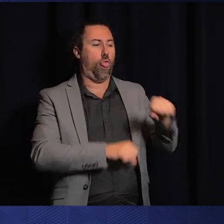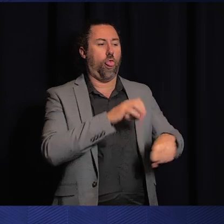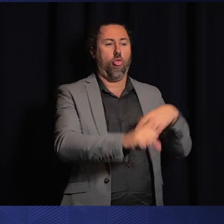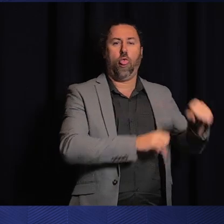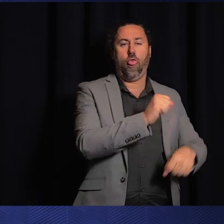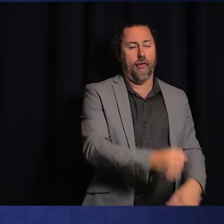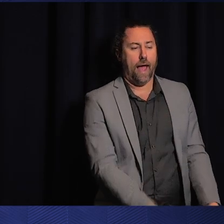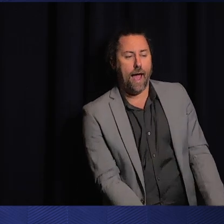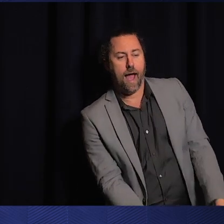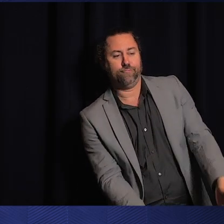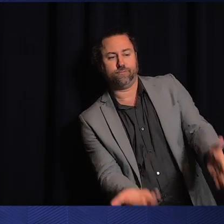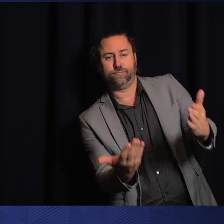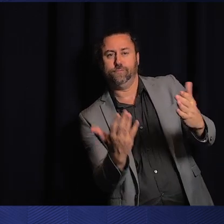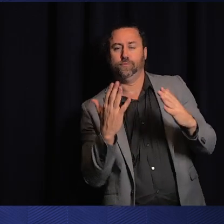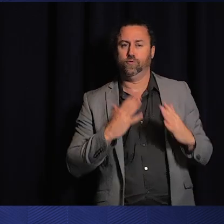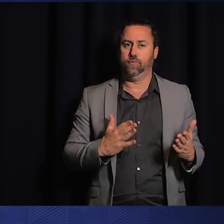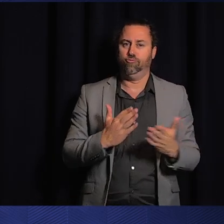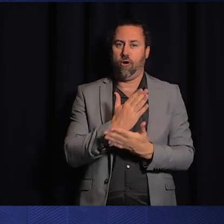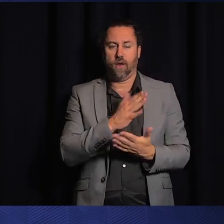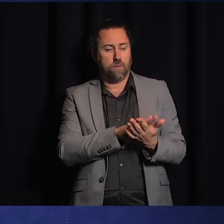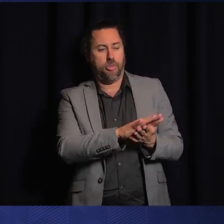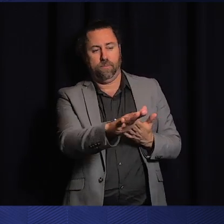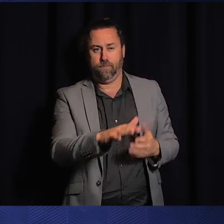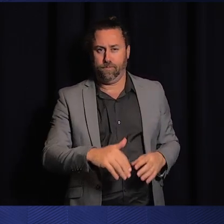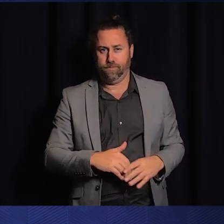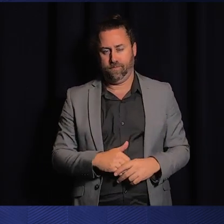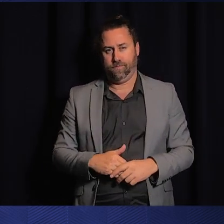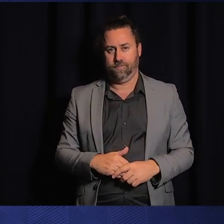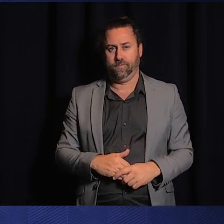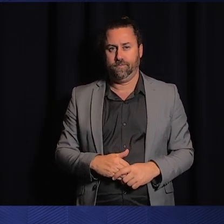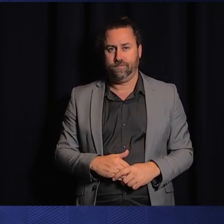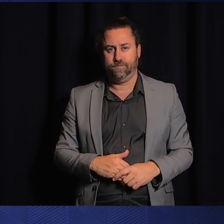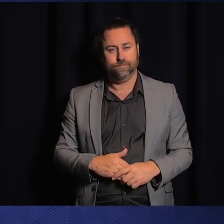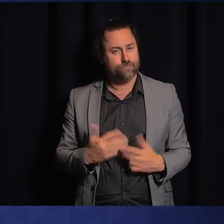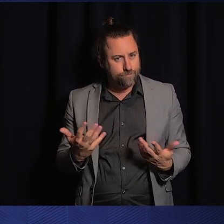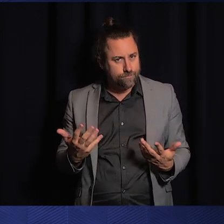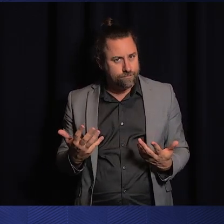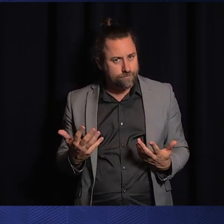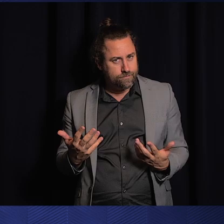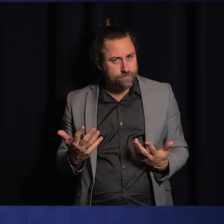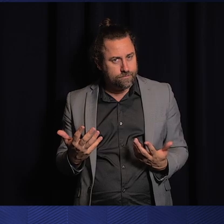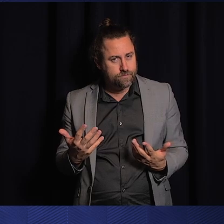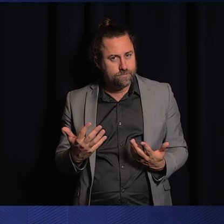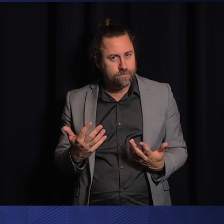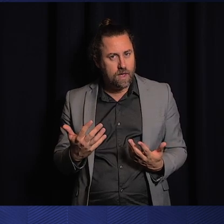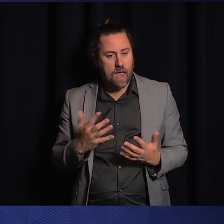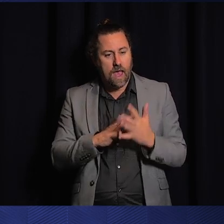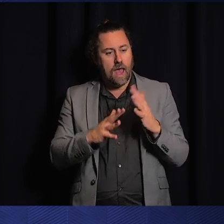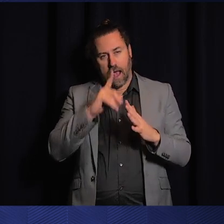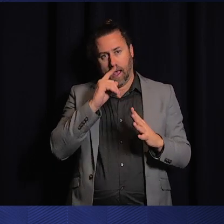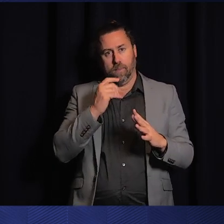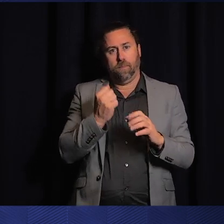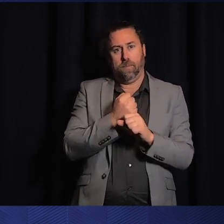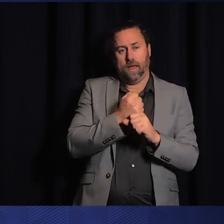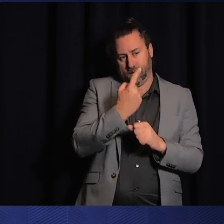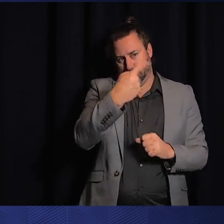the human rights component? And how can we get national governments to report on these framework